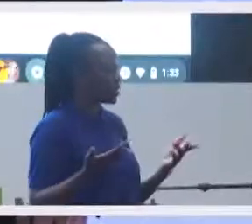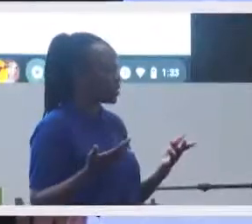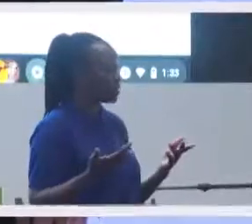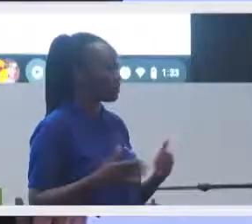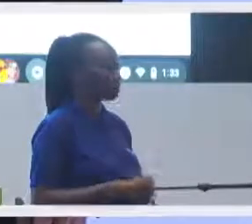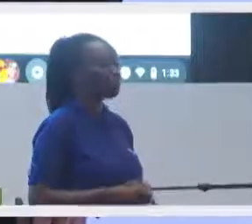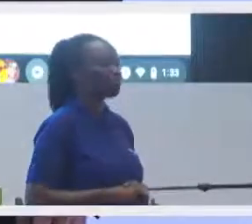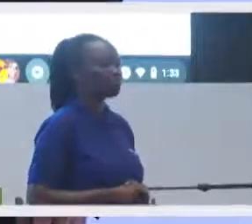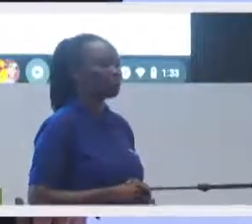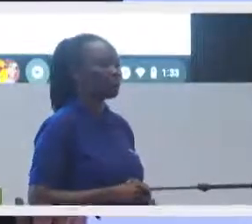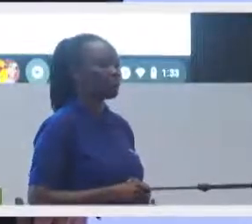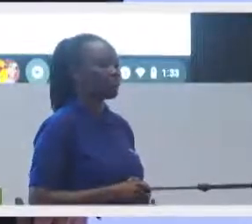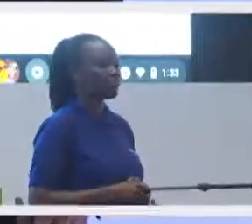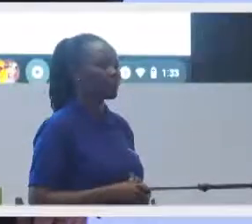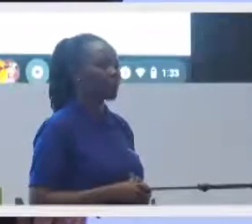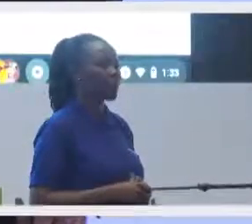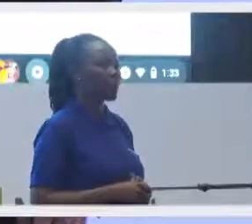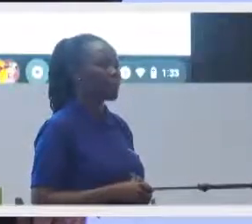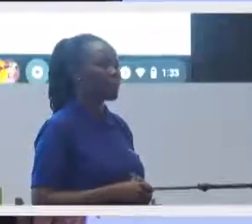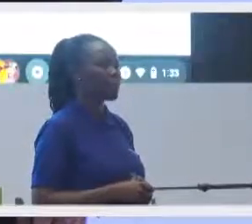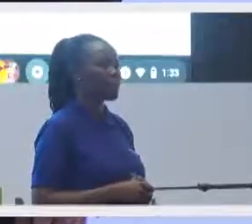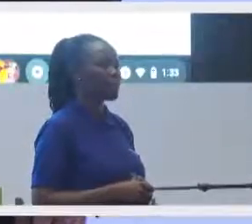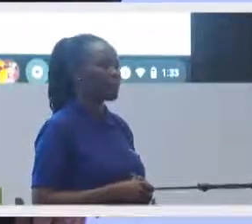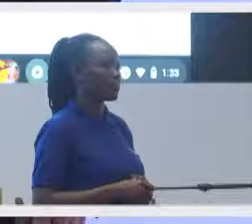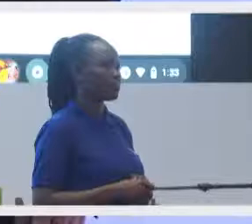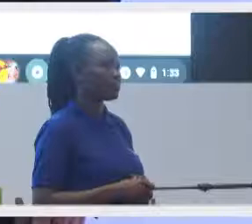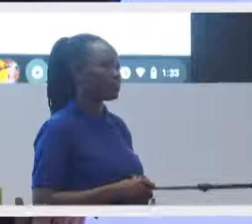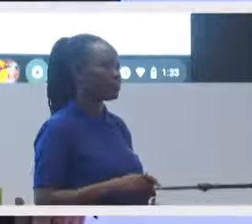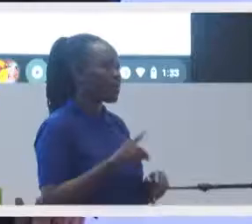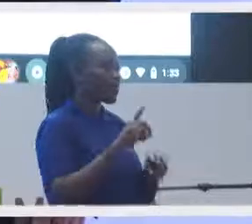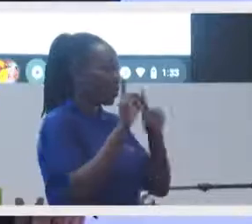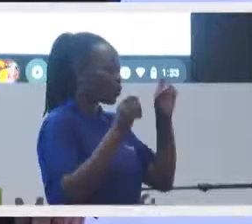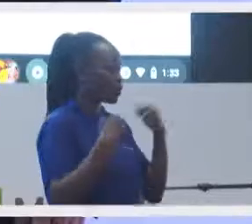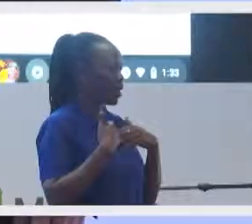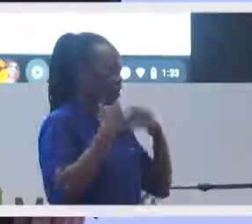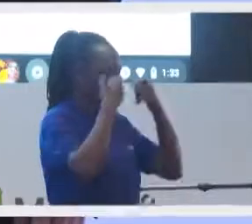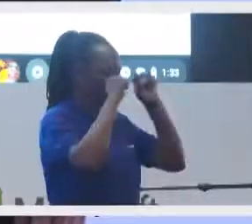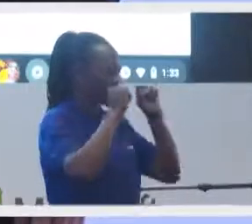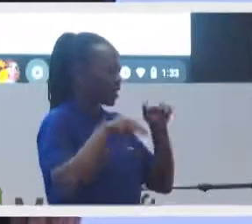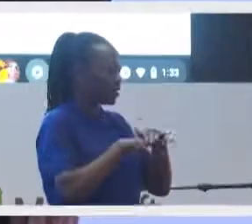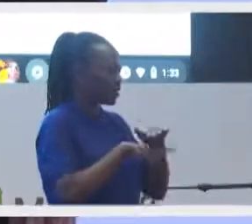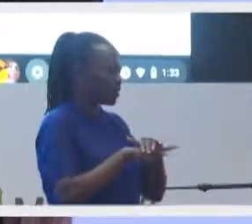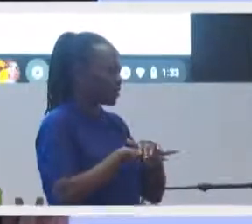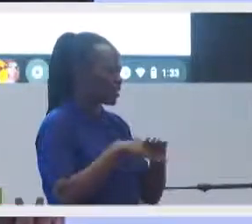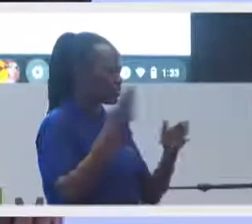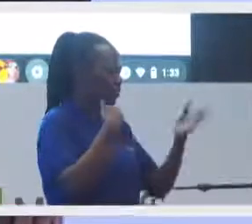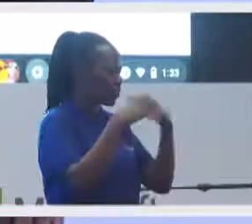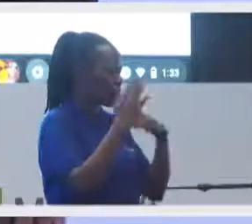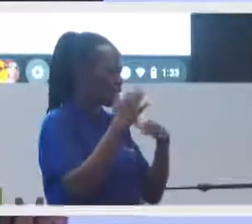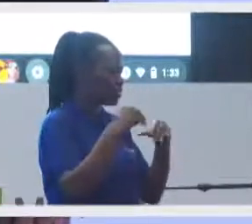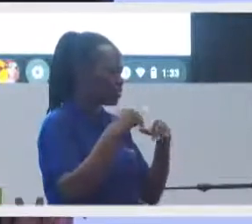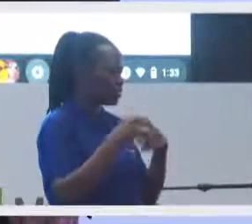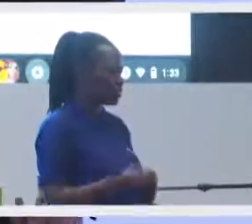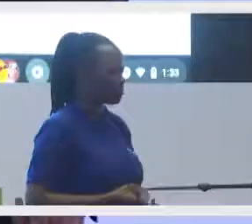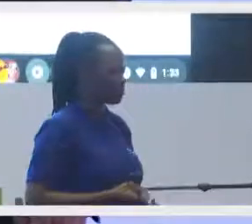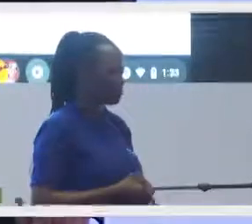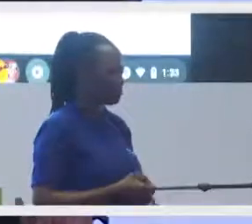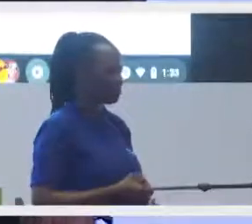changing it to 2x. To answer questions about using assistive technology with Google products and accessibility features and functionalities within Google products.